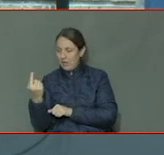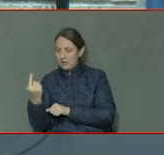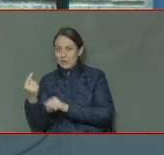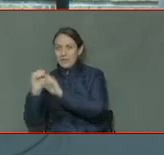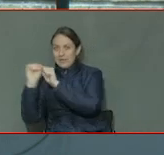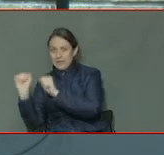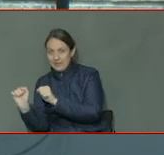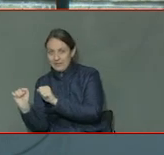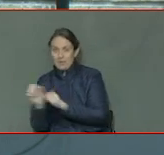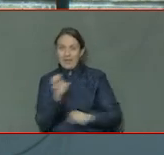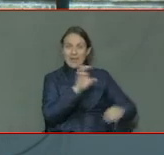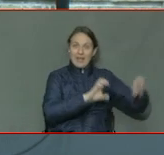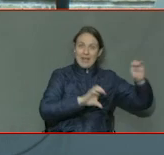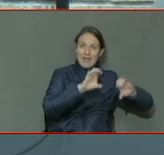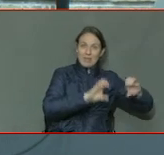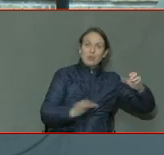system.